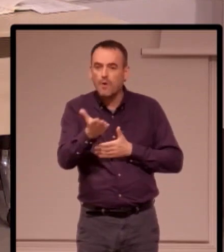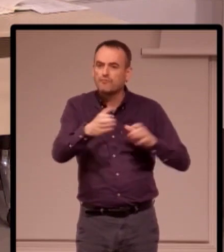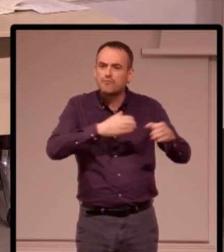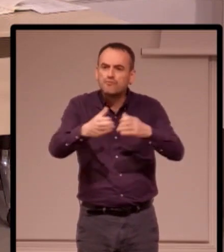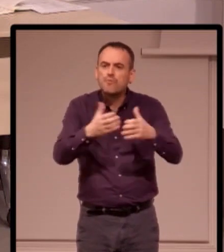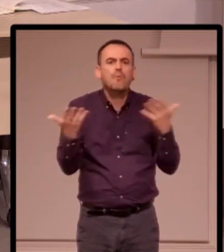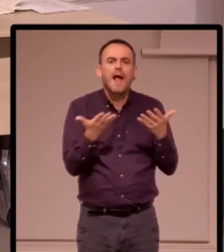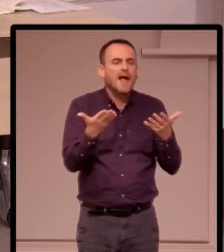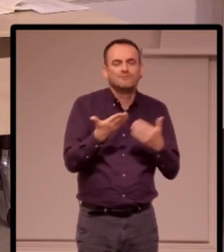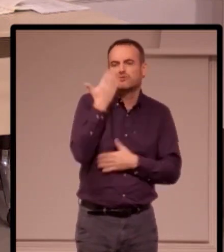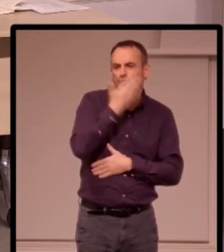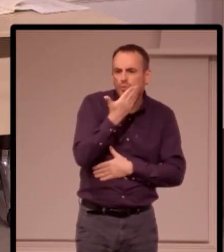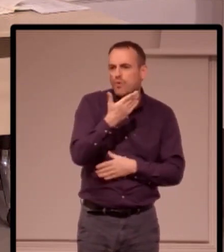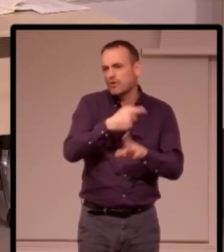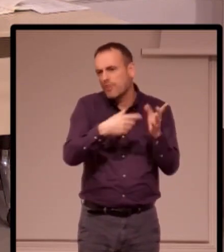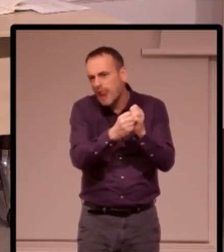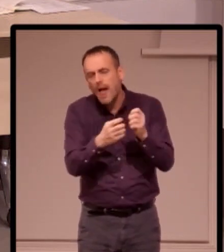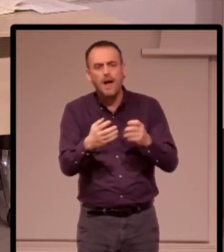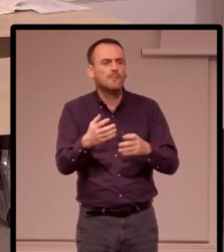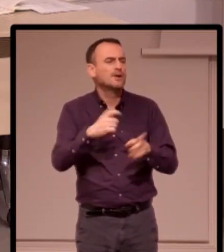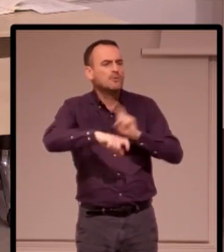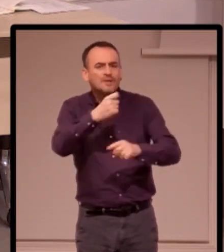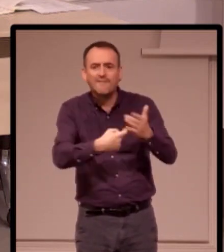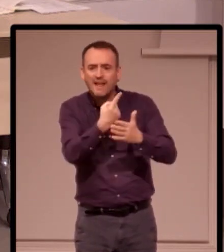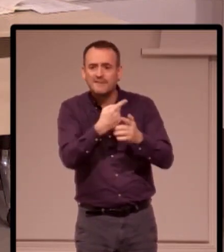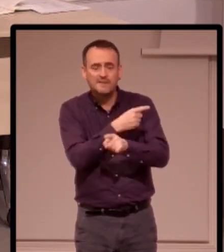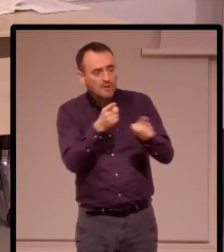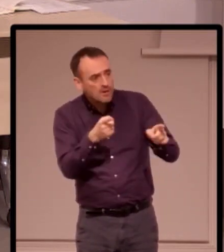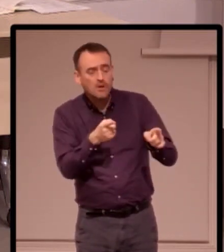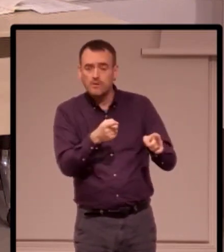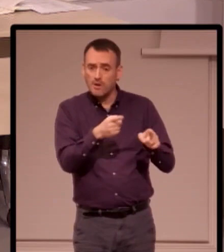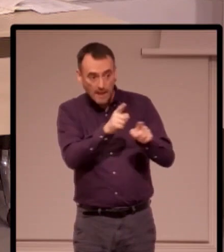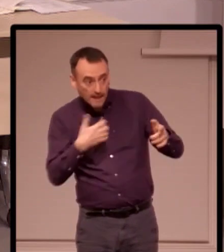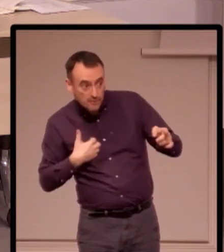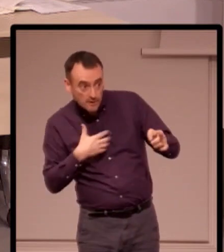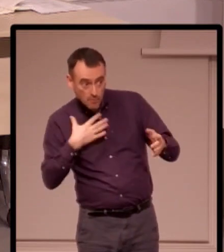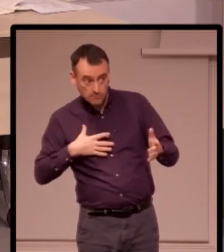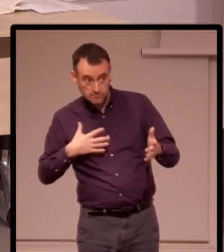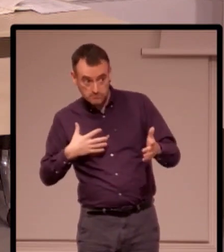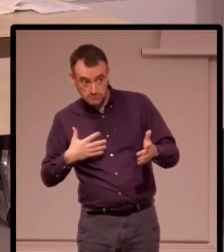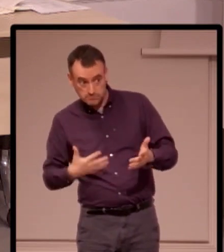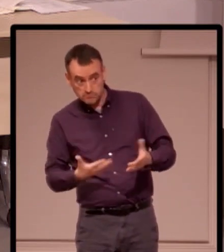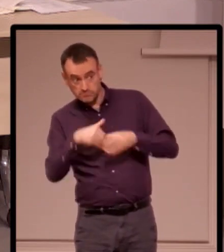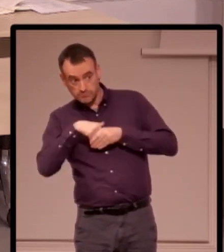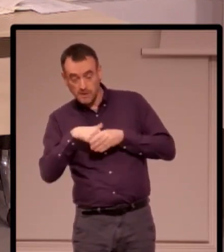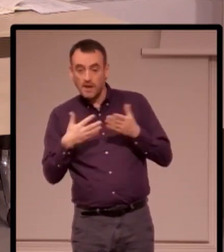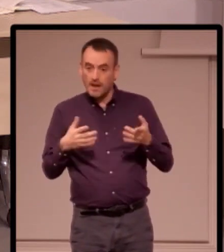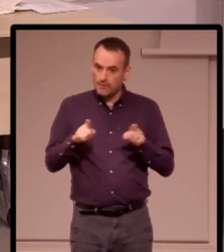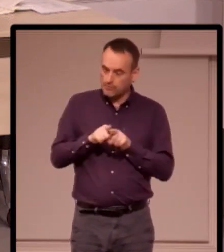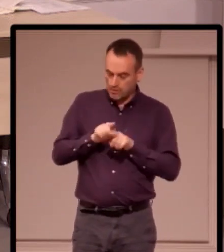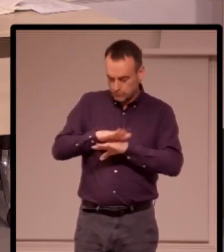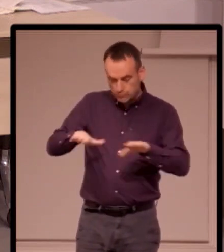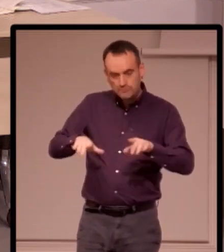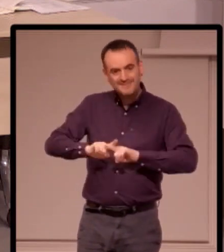youth clubs, community events where actually they've just got an interest and they want to make a difference. Children and young people that have got different experiences. So maybe they're